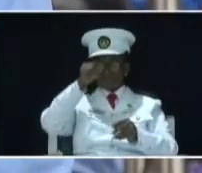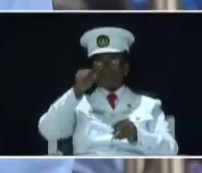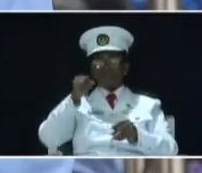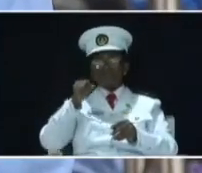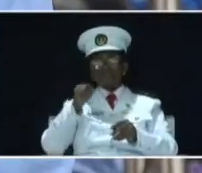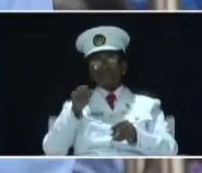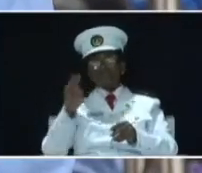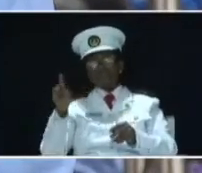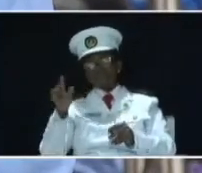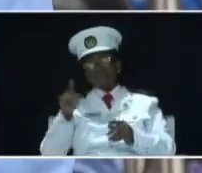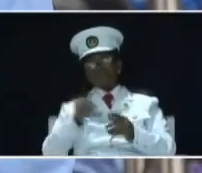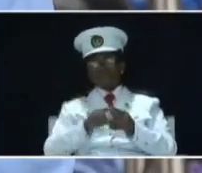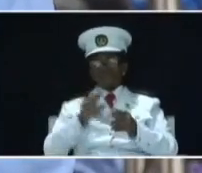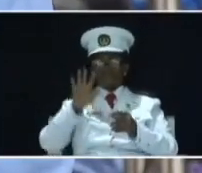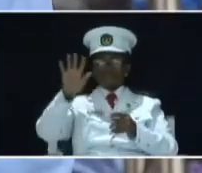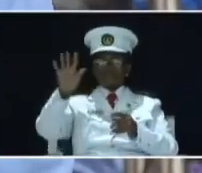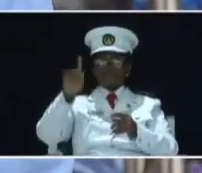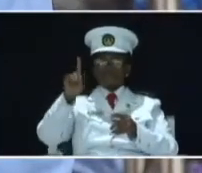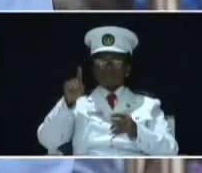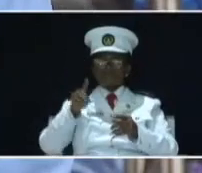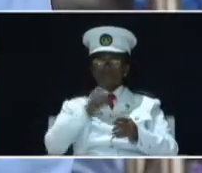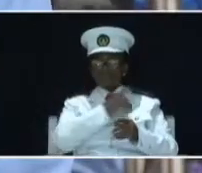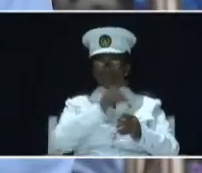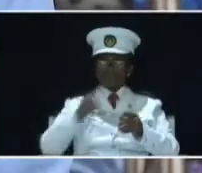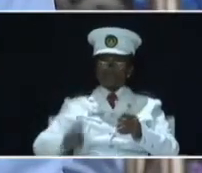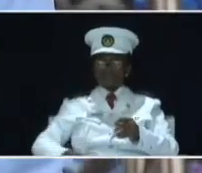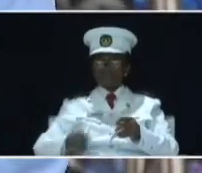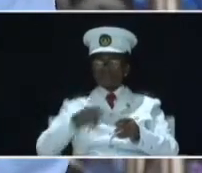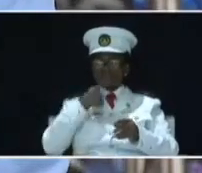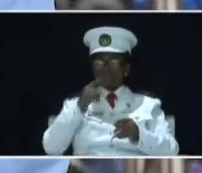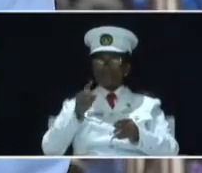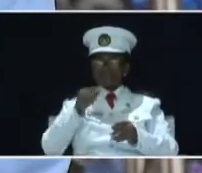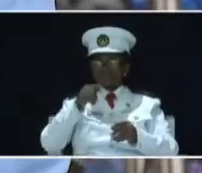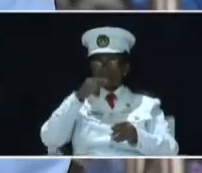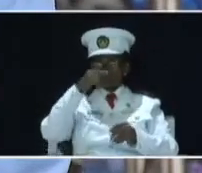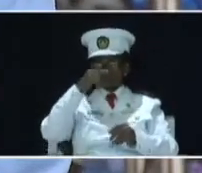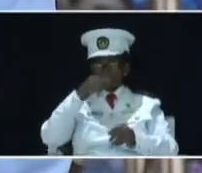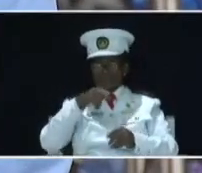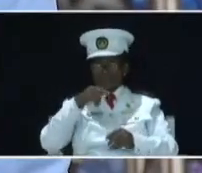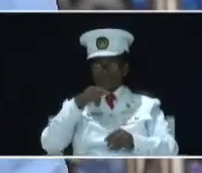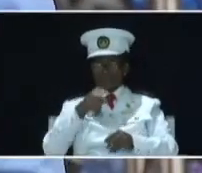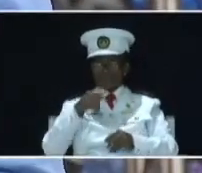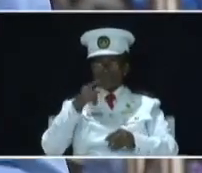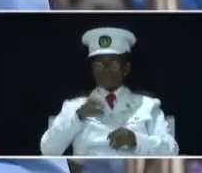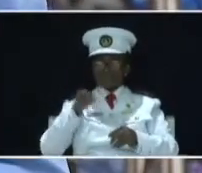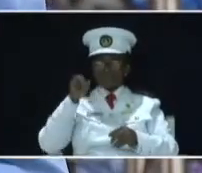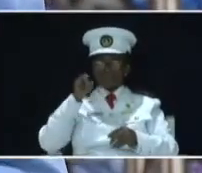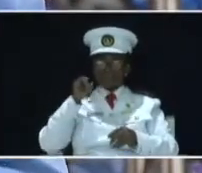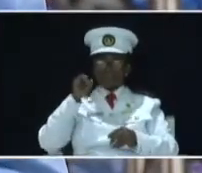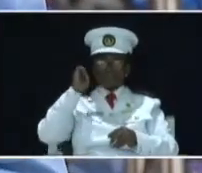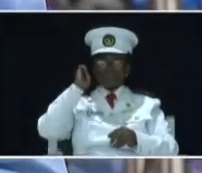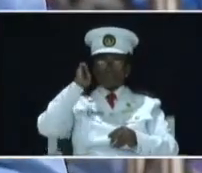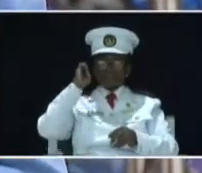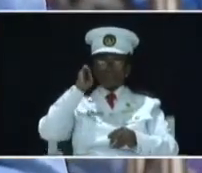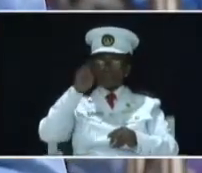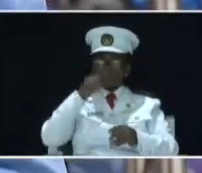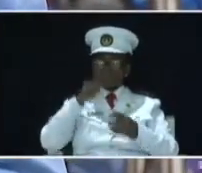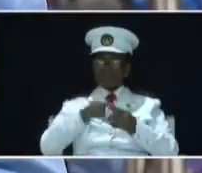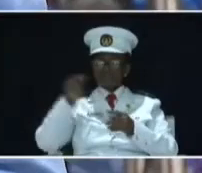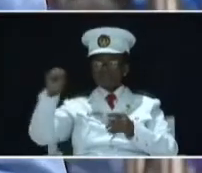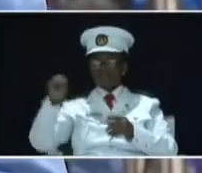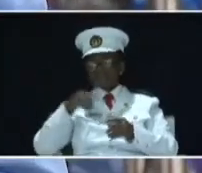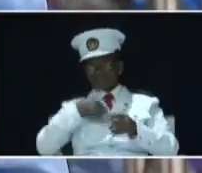to 51. David said to Goliath, I come against you in